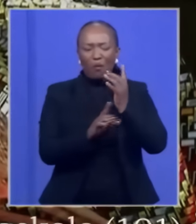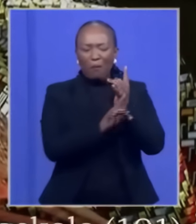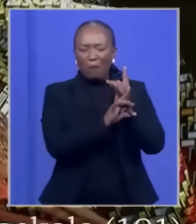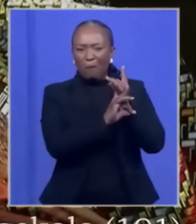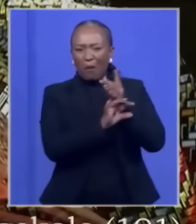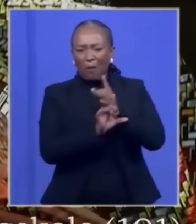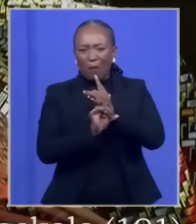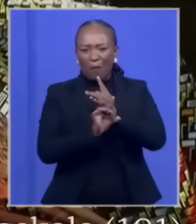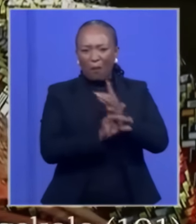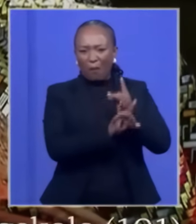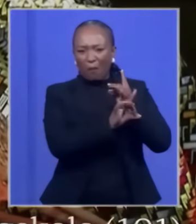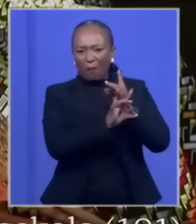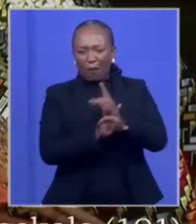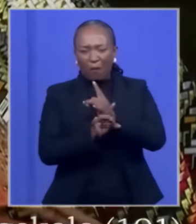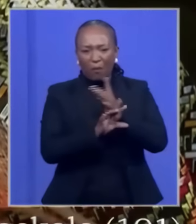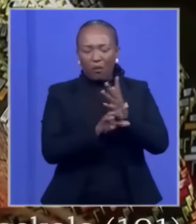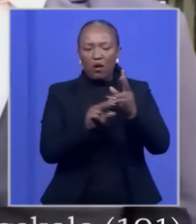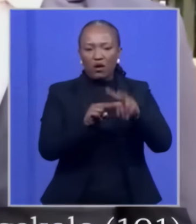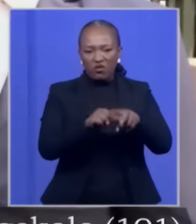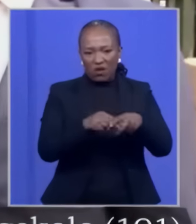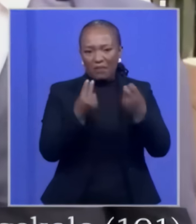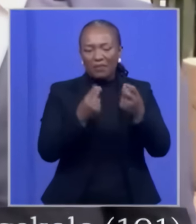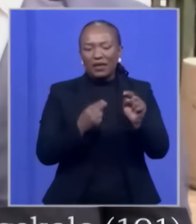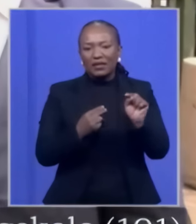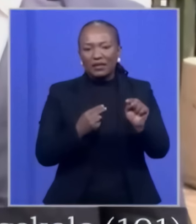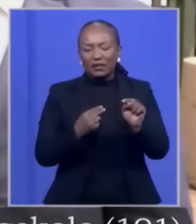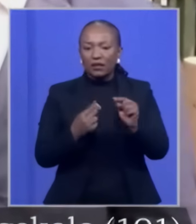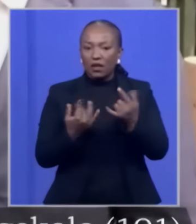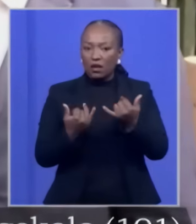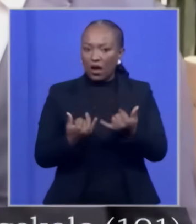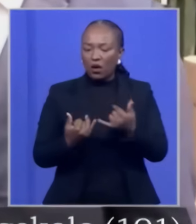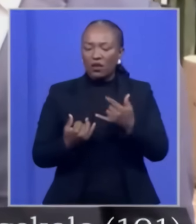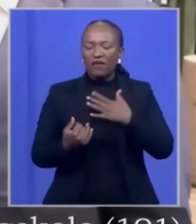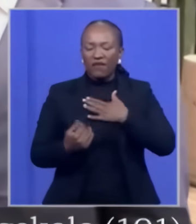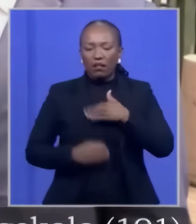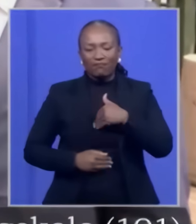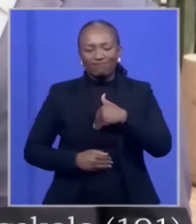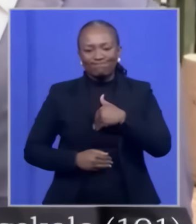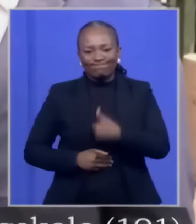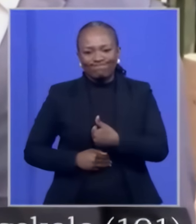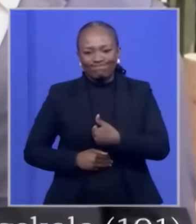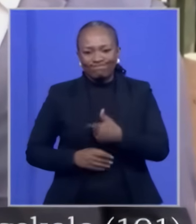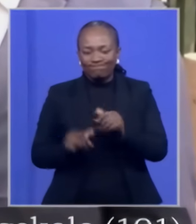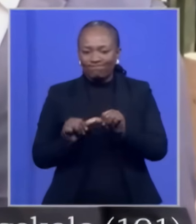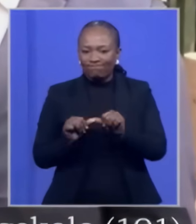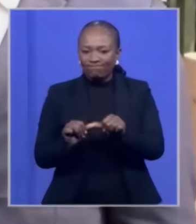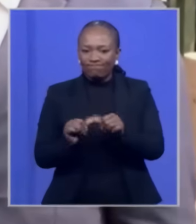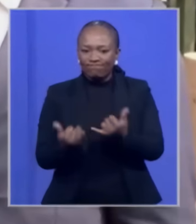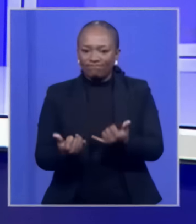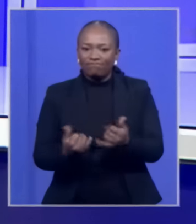mo gobatša. O re ba kwele bohloko le bjale go sa le bohloko.